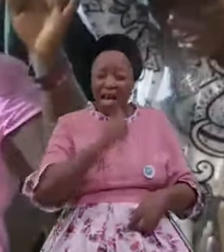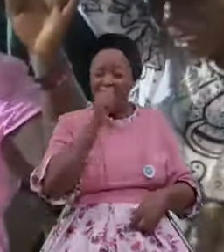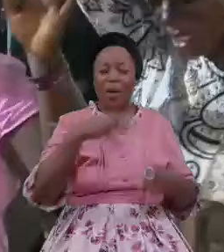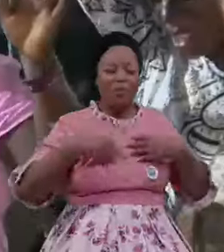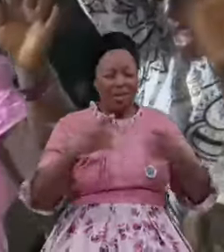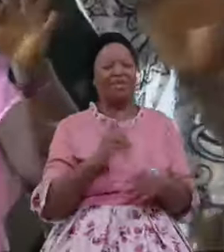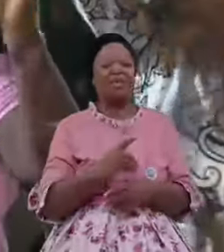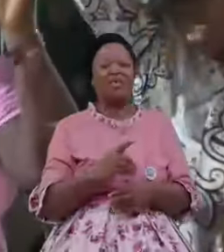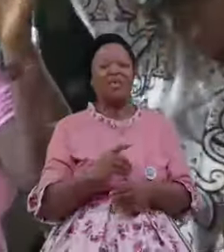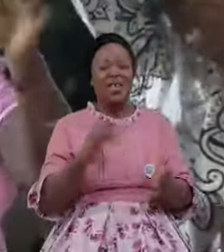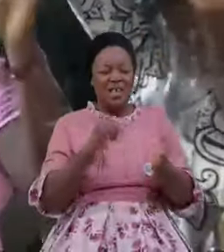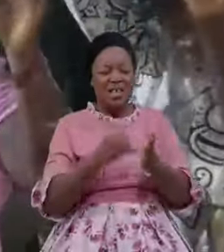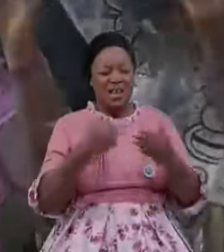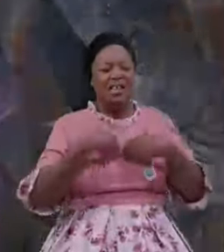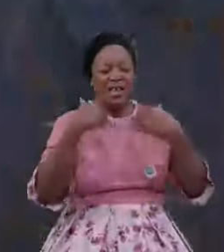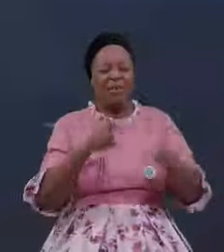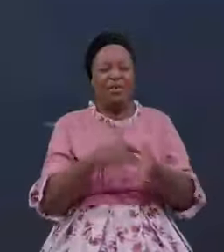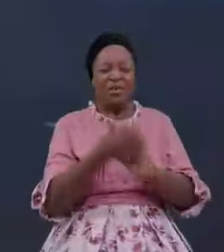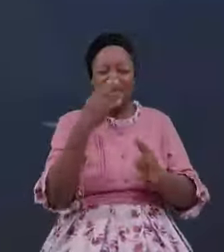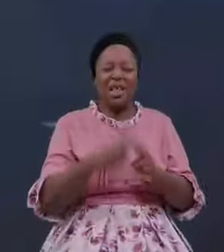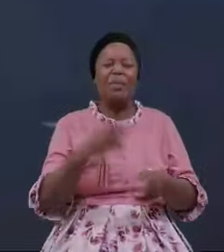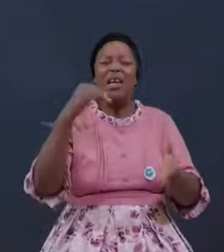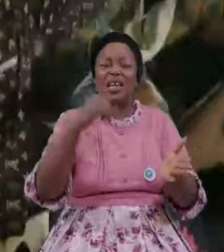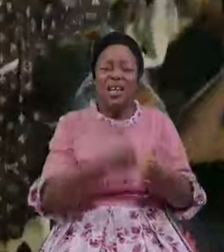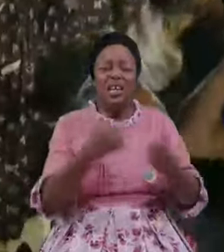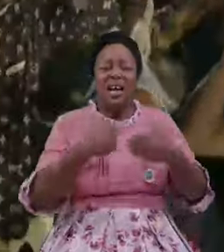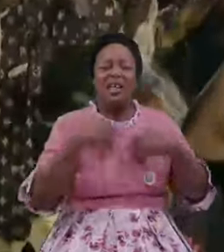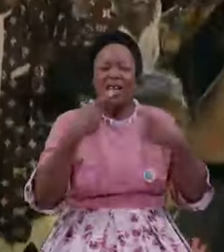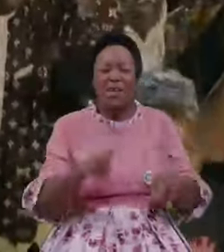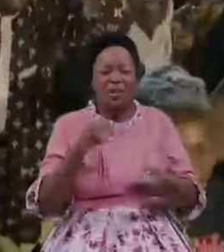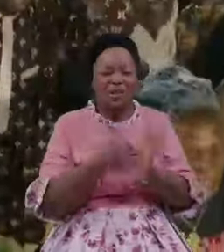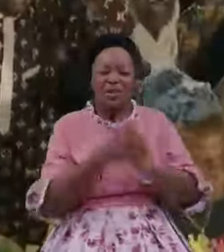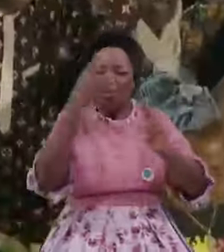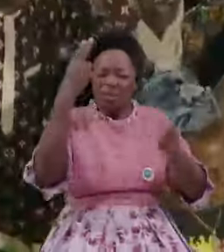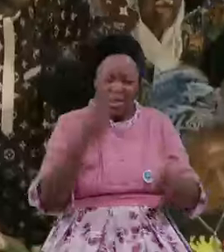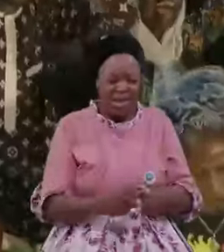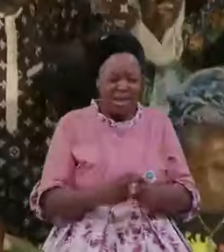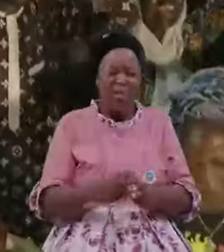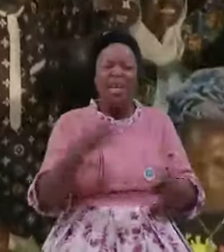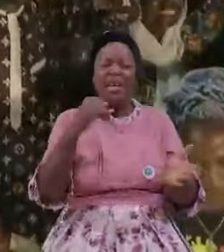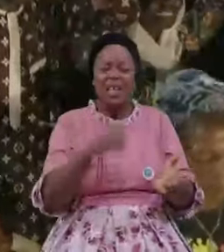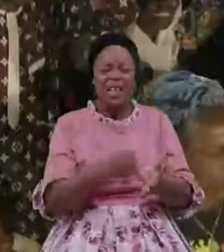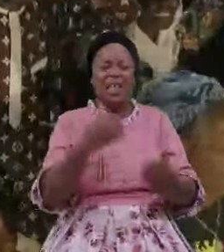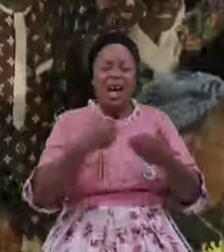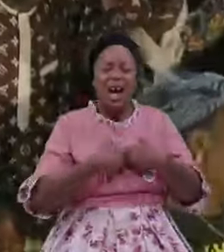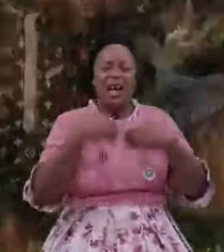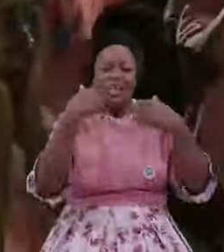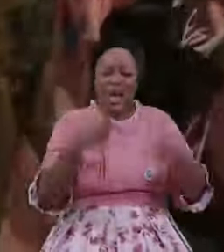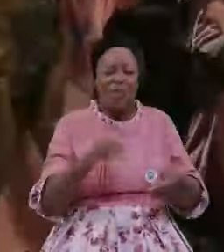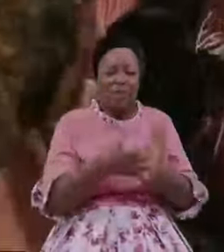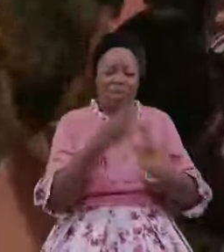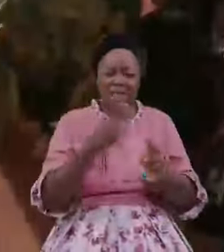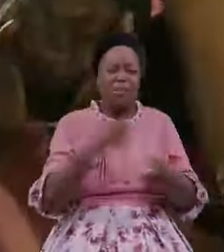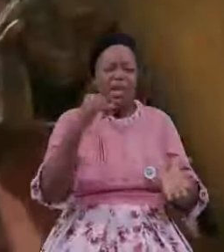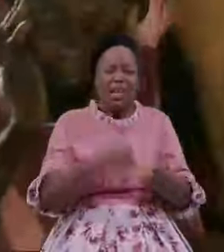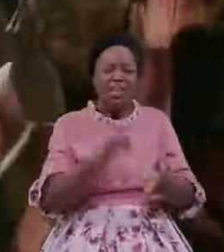done. It is done. It is finished.